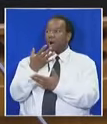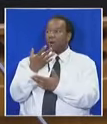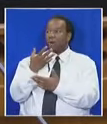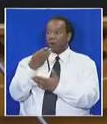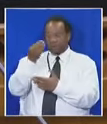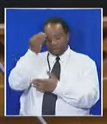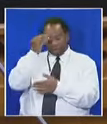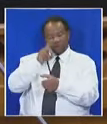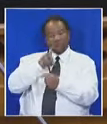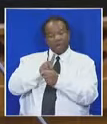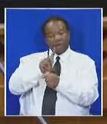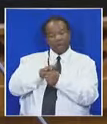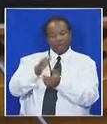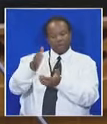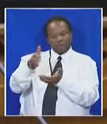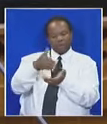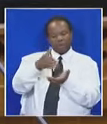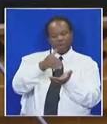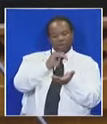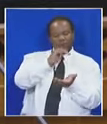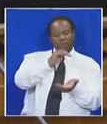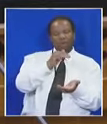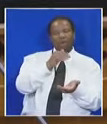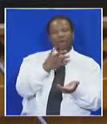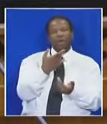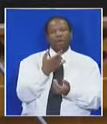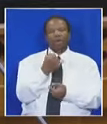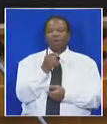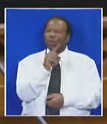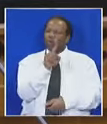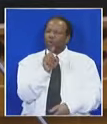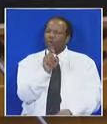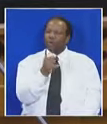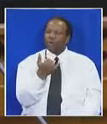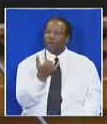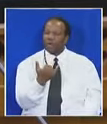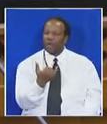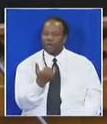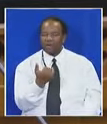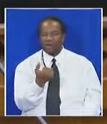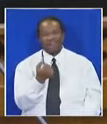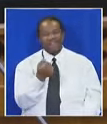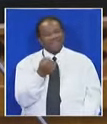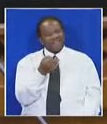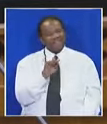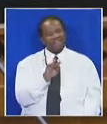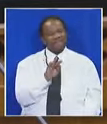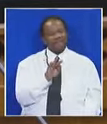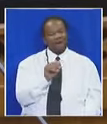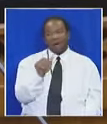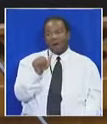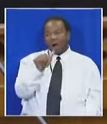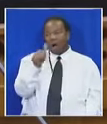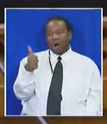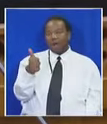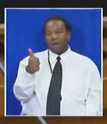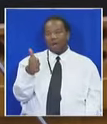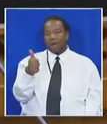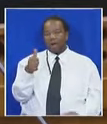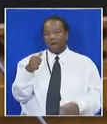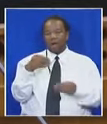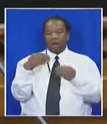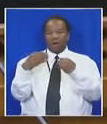institutions. The question is, would that be advisable if some of the companies are foreign-owned and